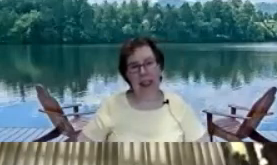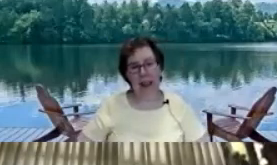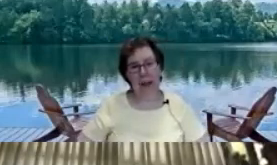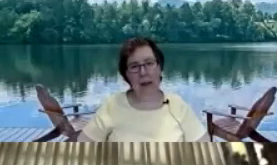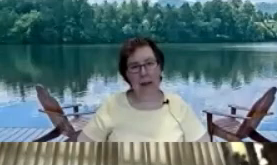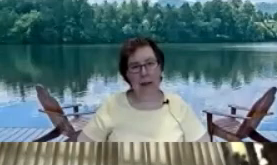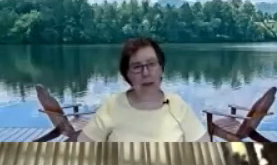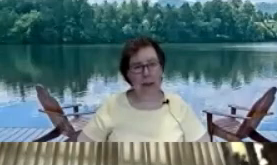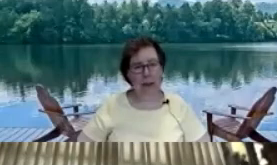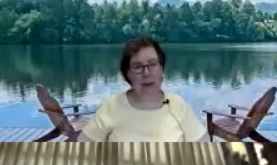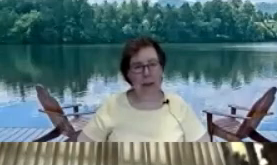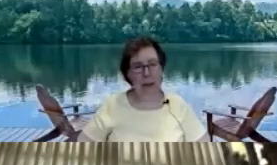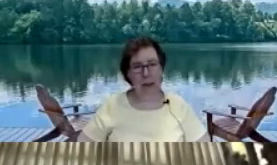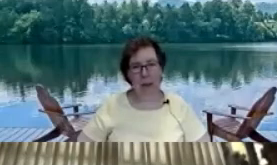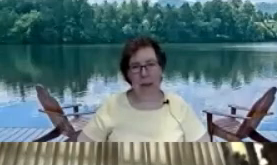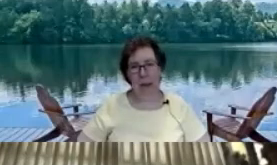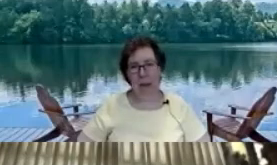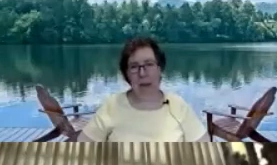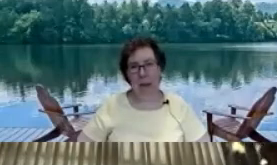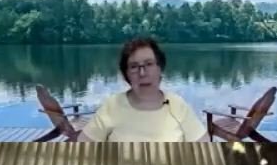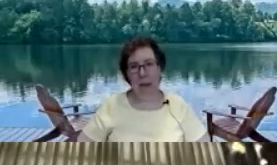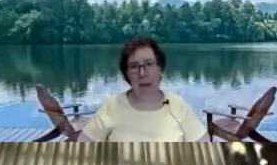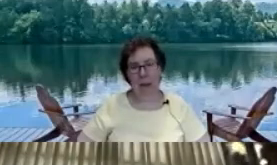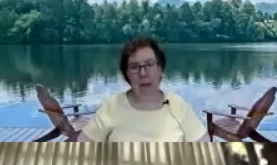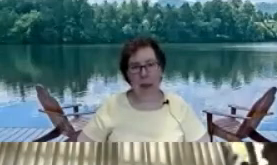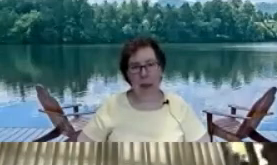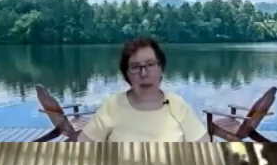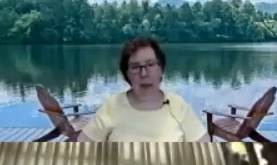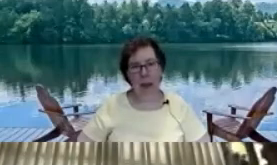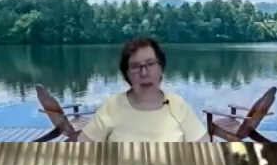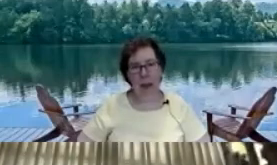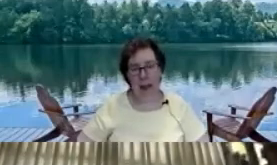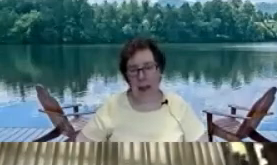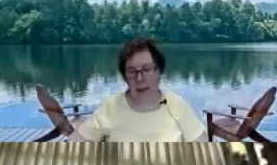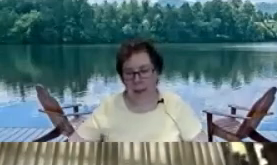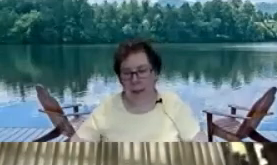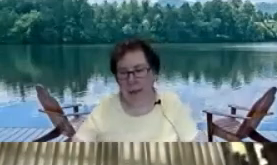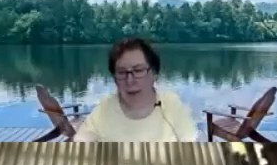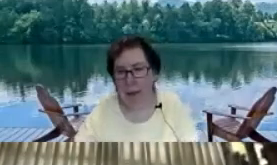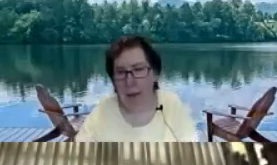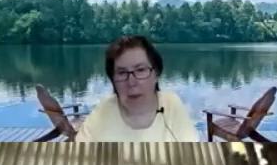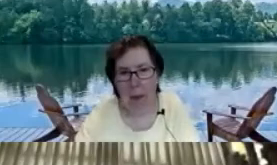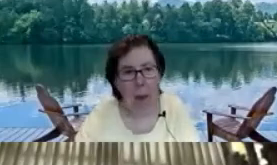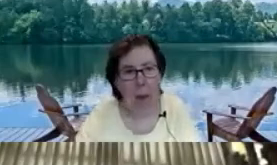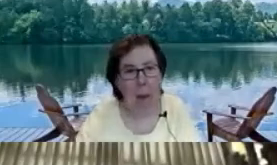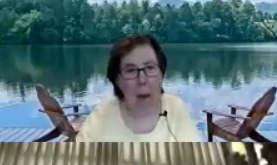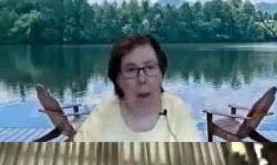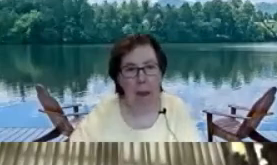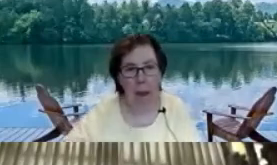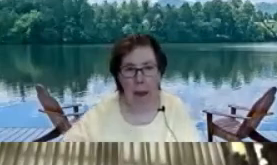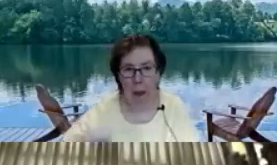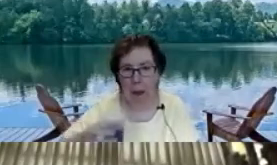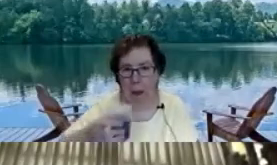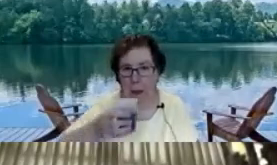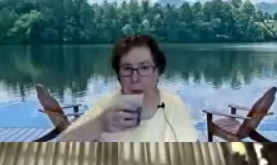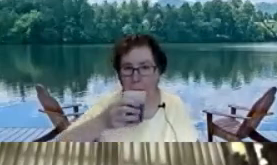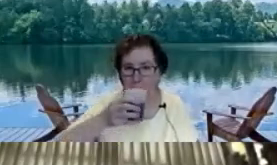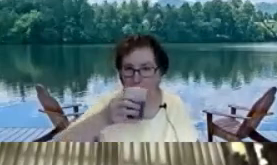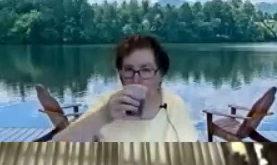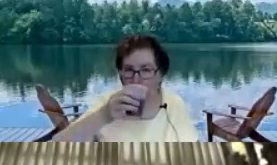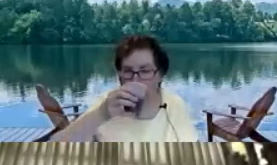I kind of think that's deliberate. And Joanne comments that she likes that his face is lit.